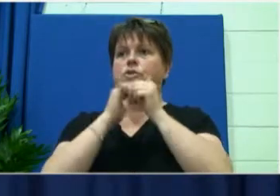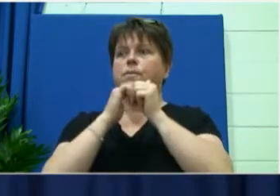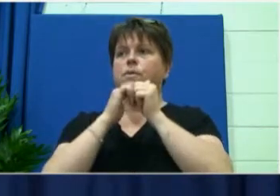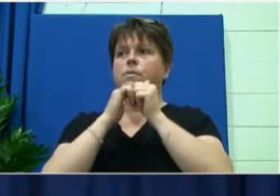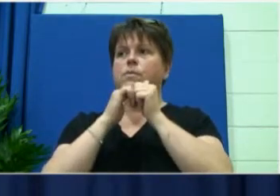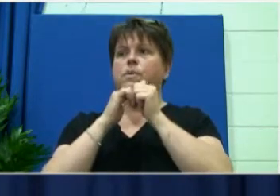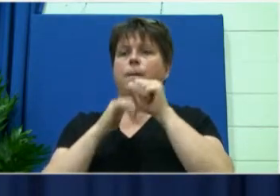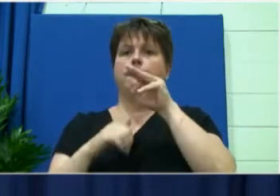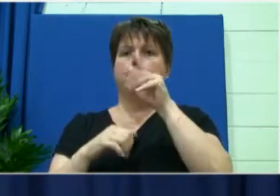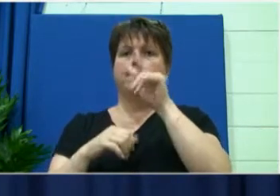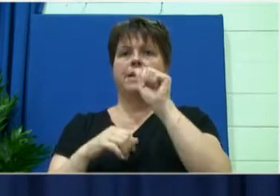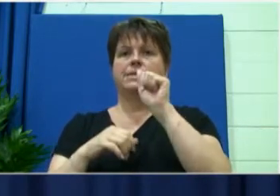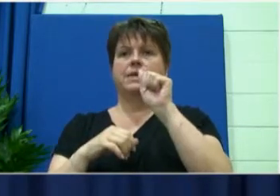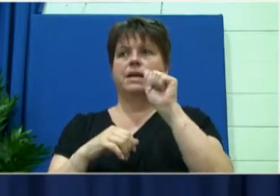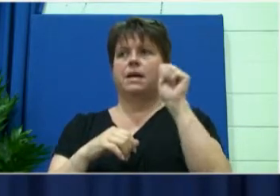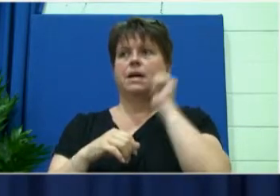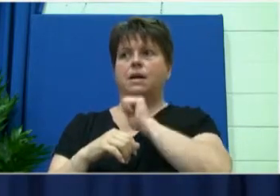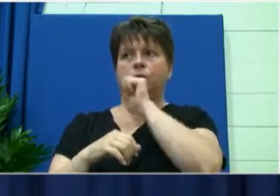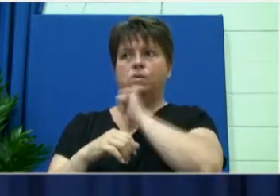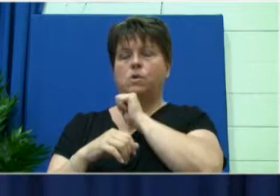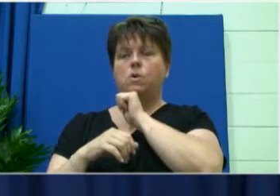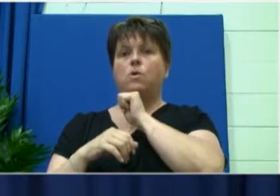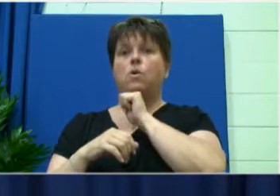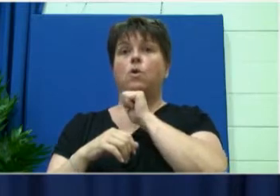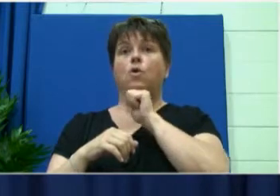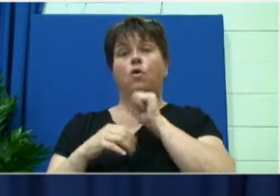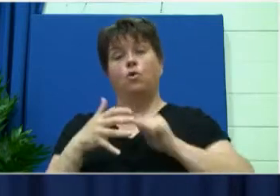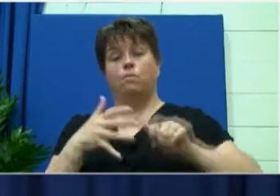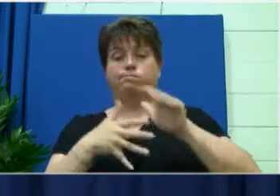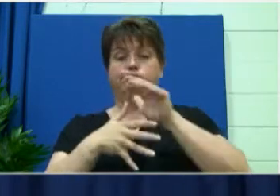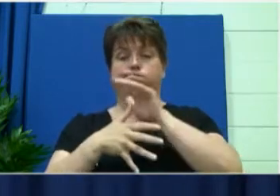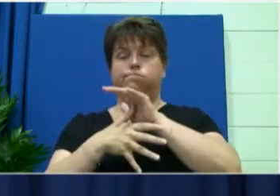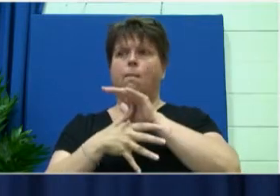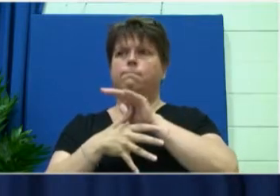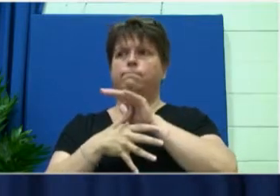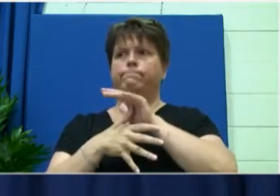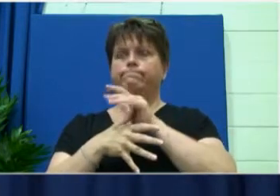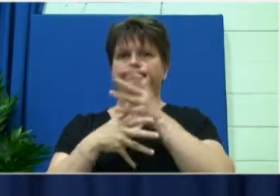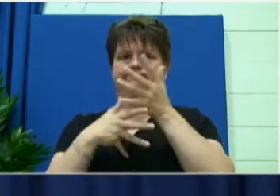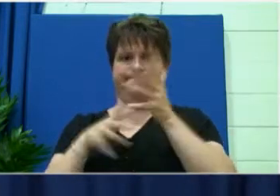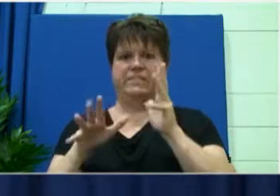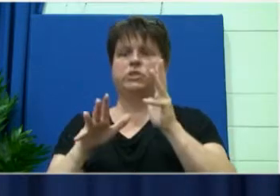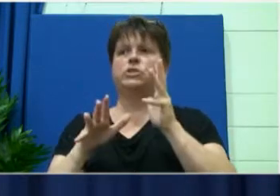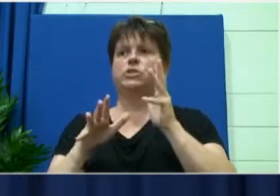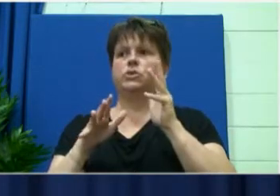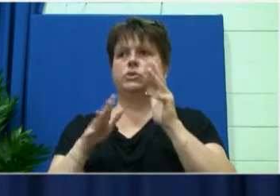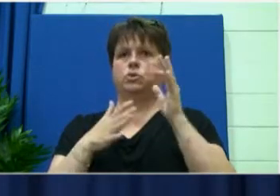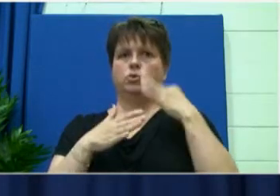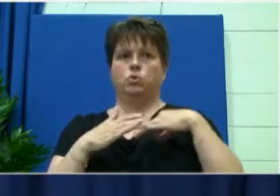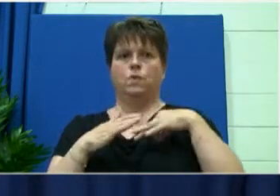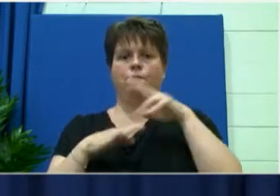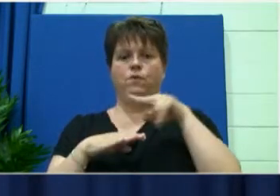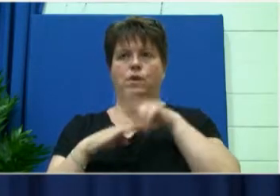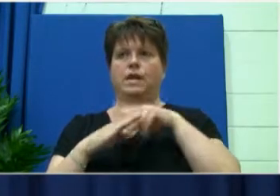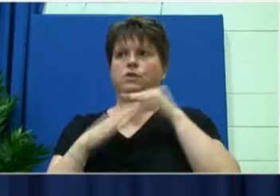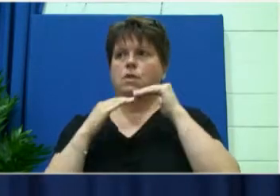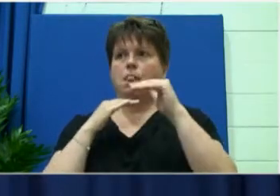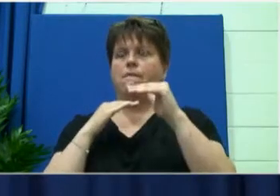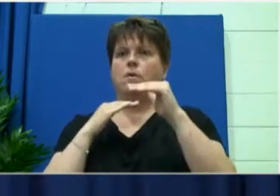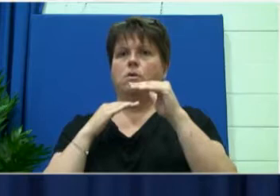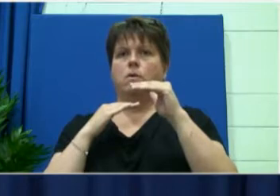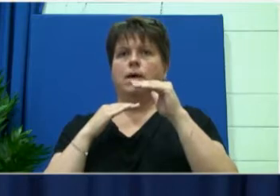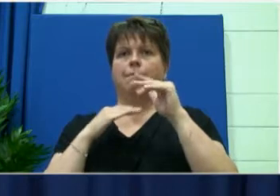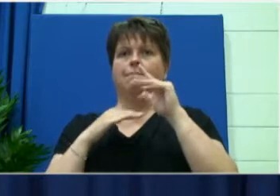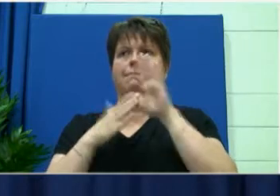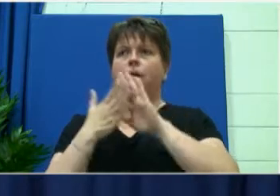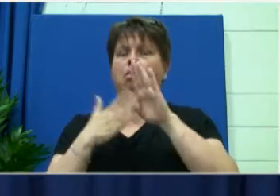held in Mesa, Arizona. Her finish was the highest of any KC golfer competing at the Nationals in our